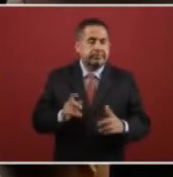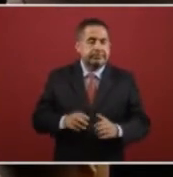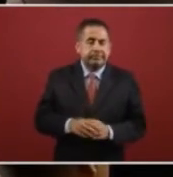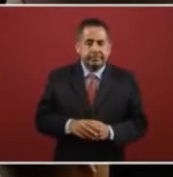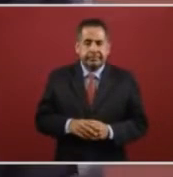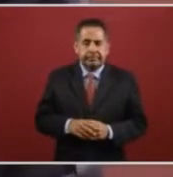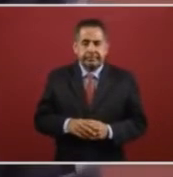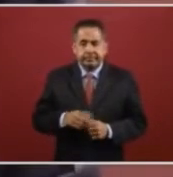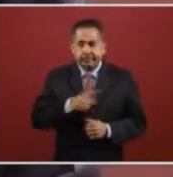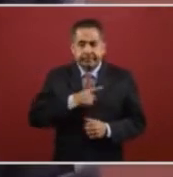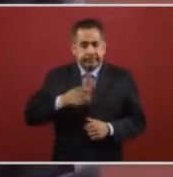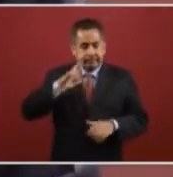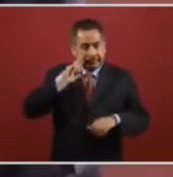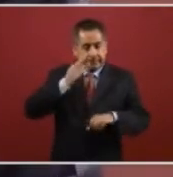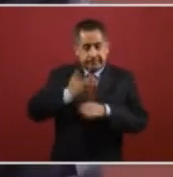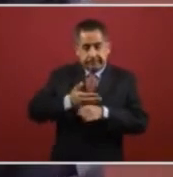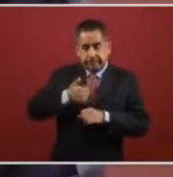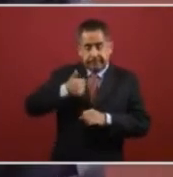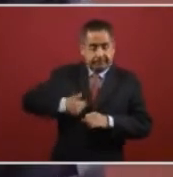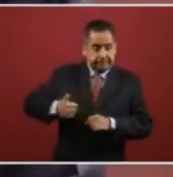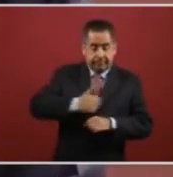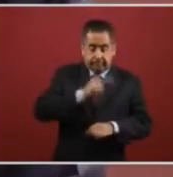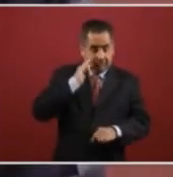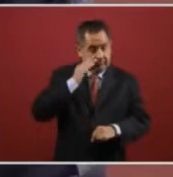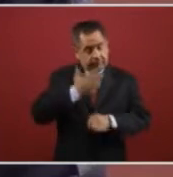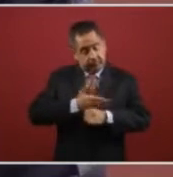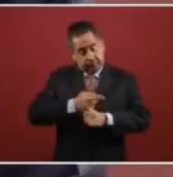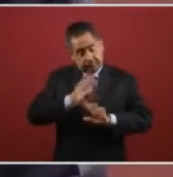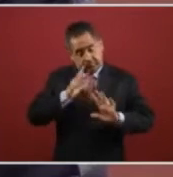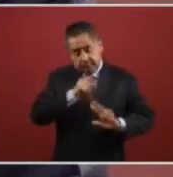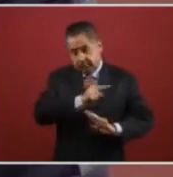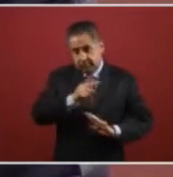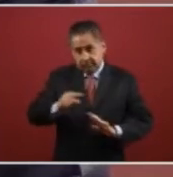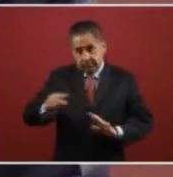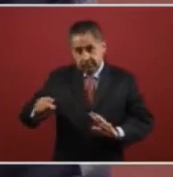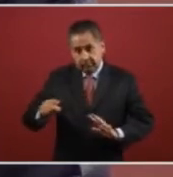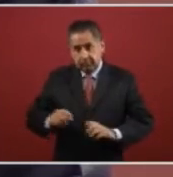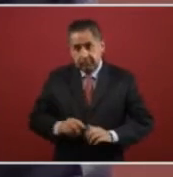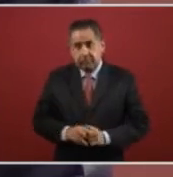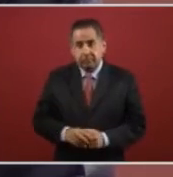However, they have to assume their responsibility.